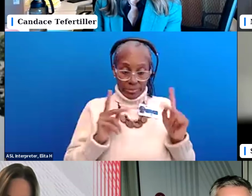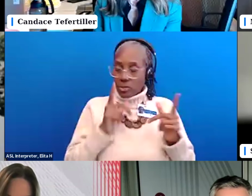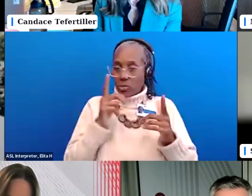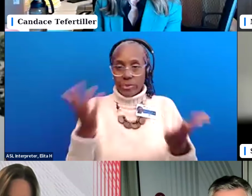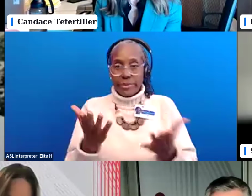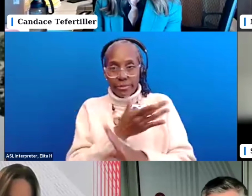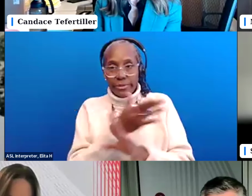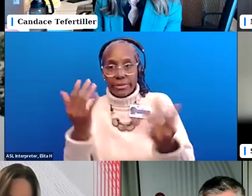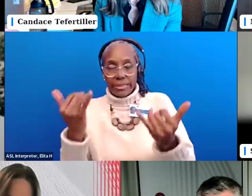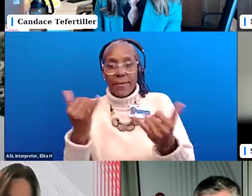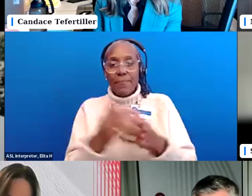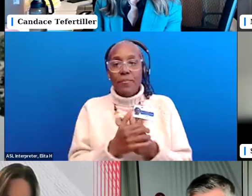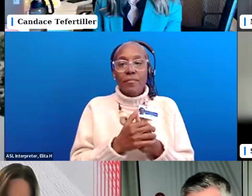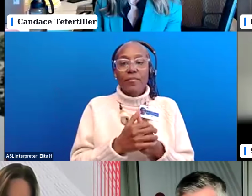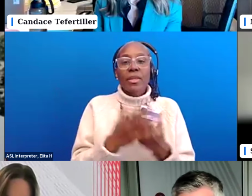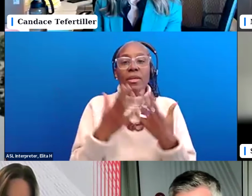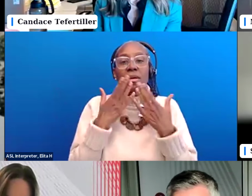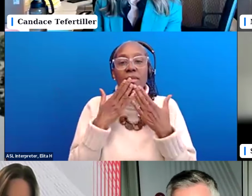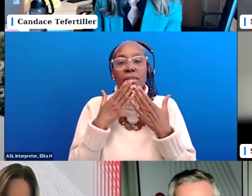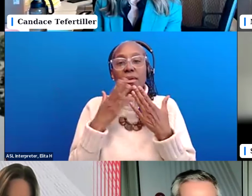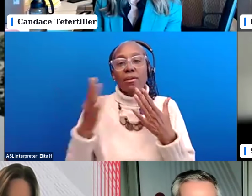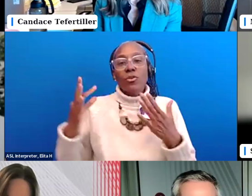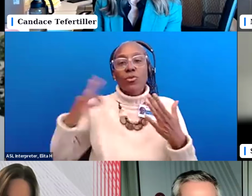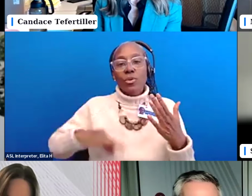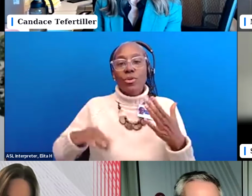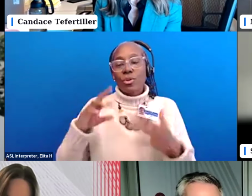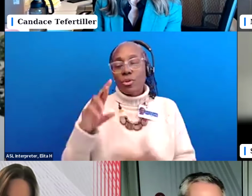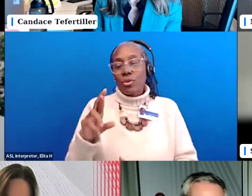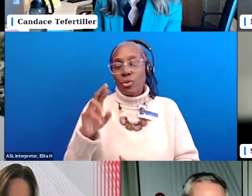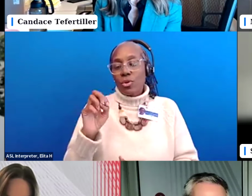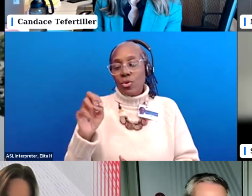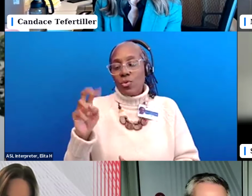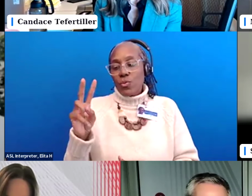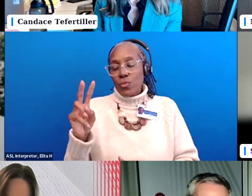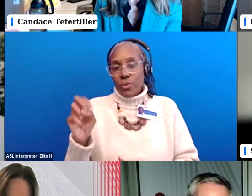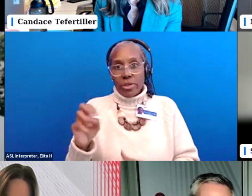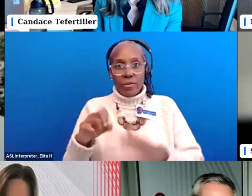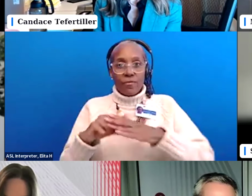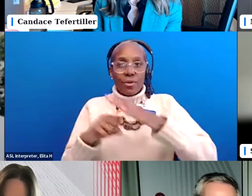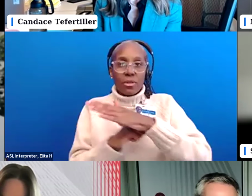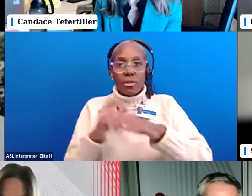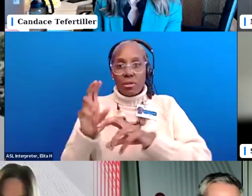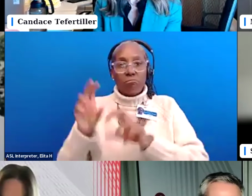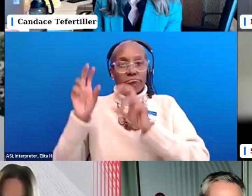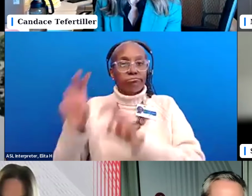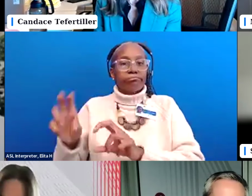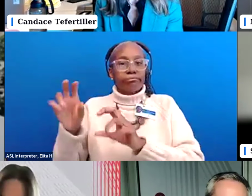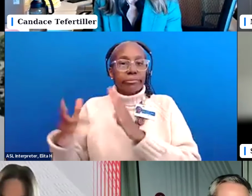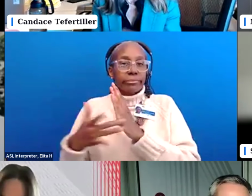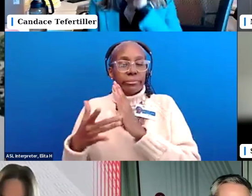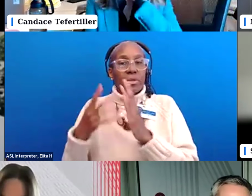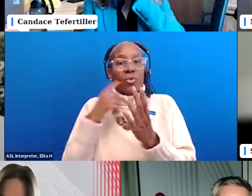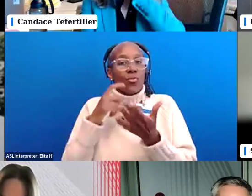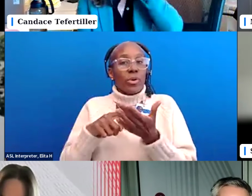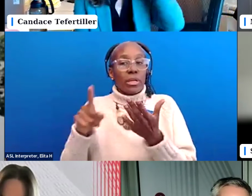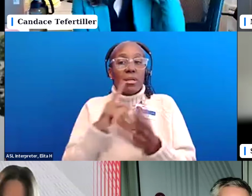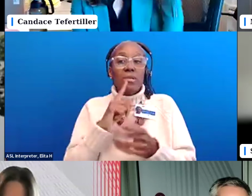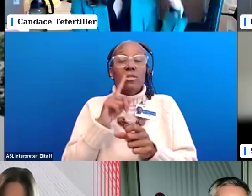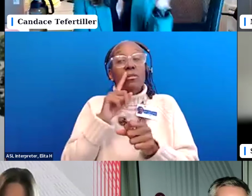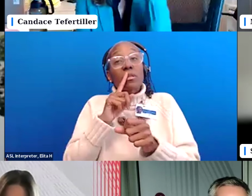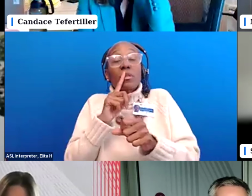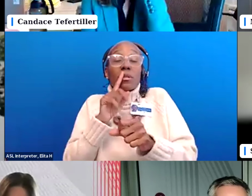today. And I also want to thank and credit the Reeve Foundation, who invested in this technology, who recognized its